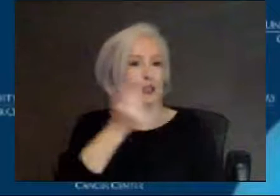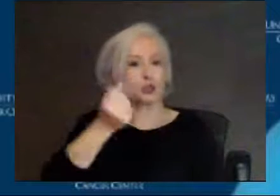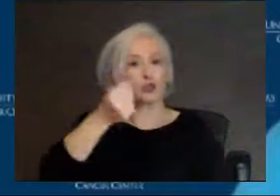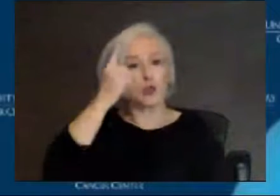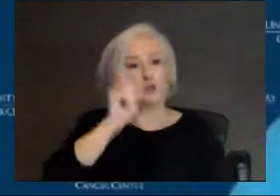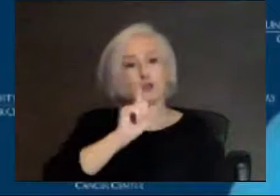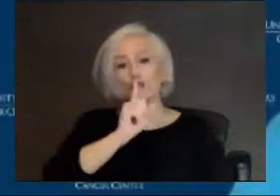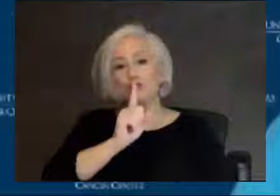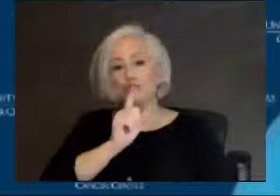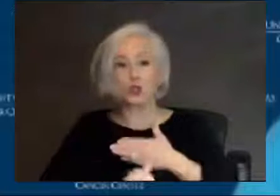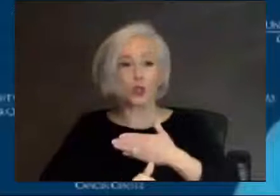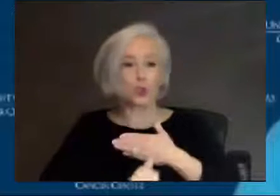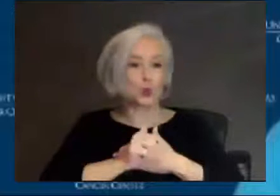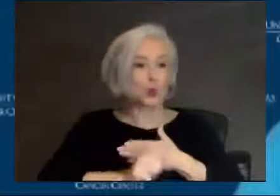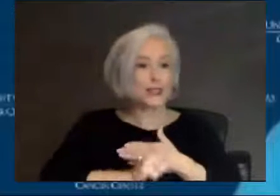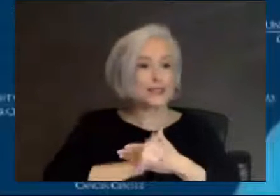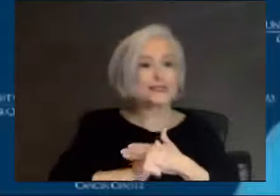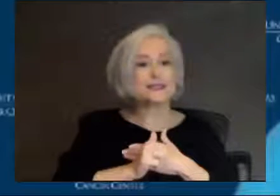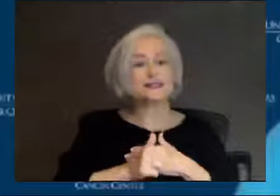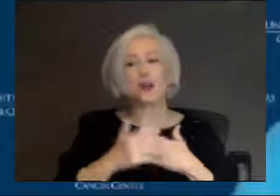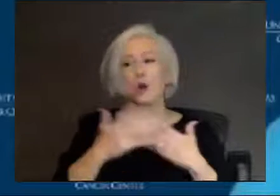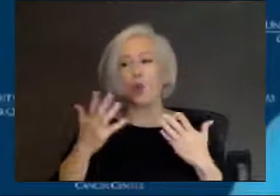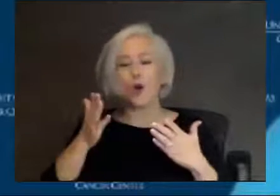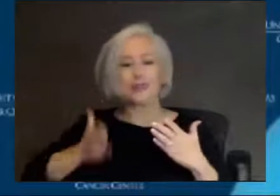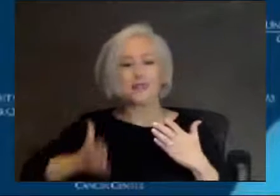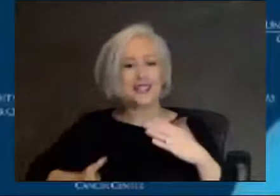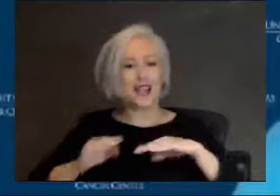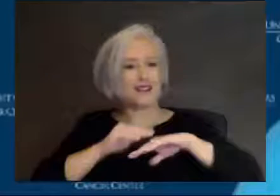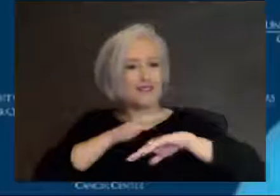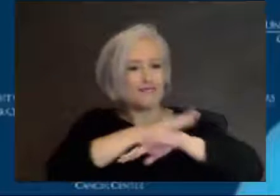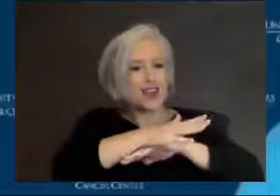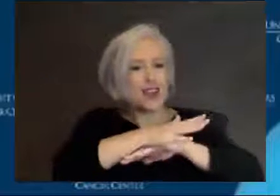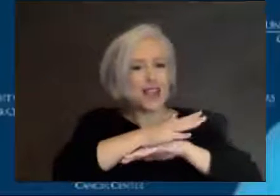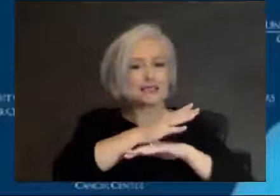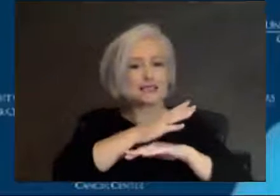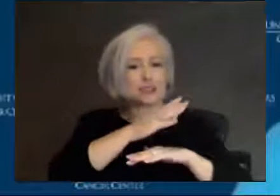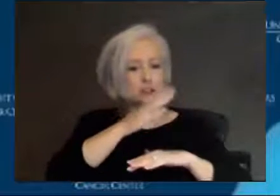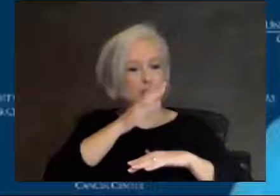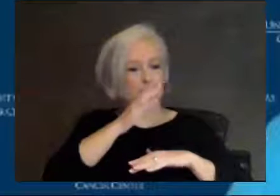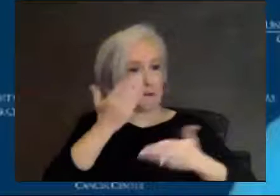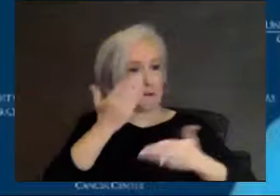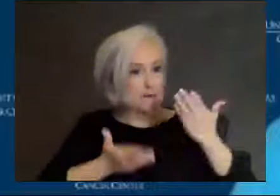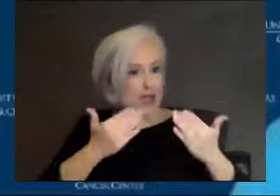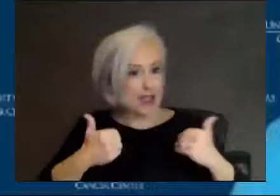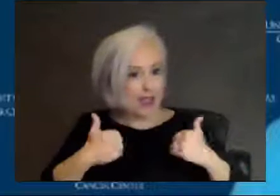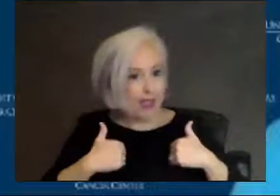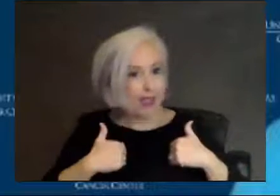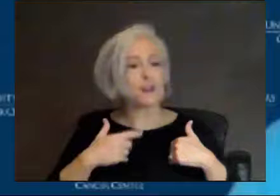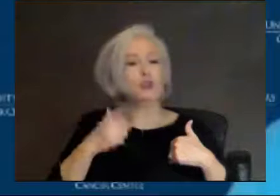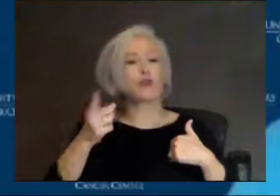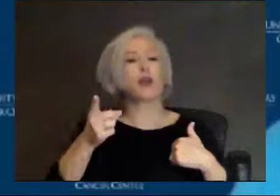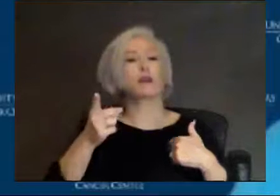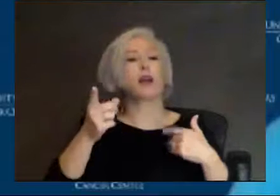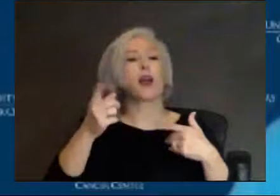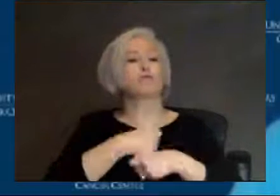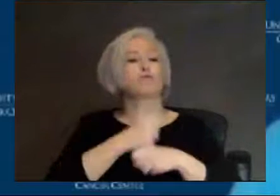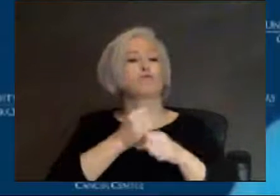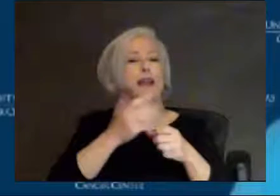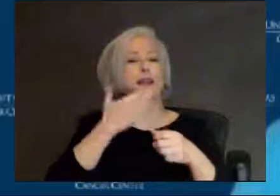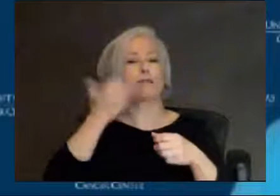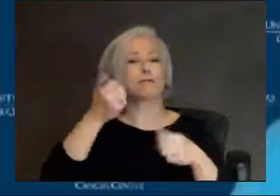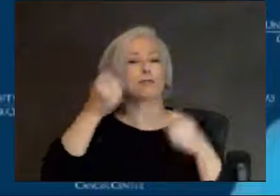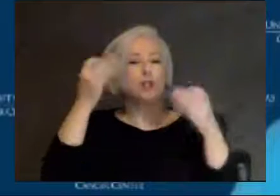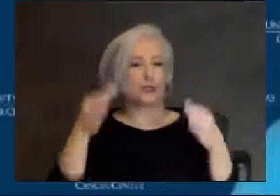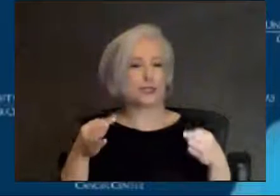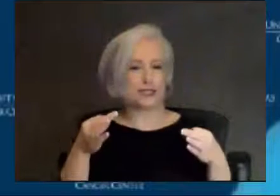what the side effects entail so that they can make an informed decision. So we basically just use